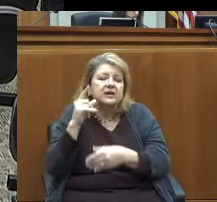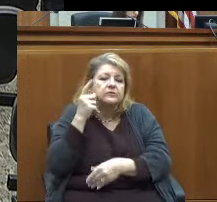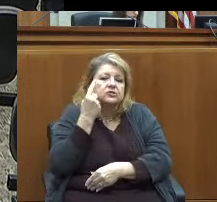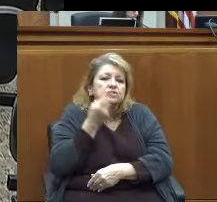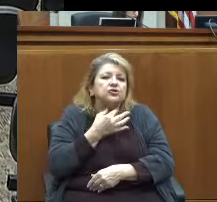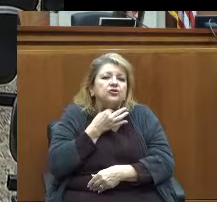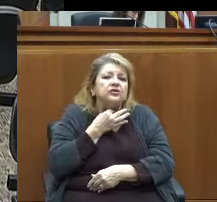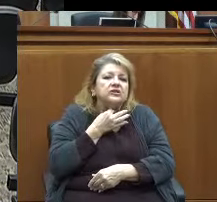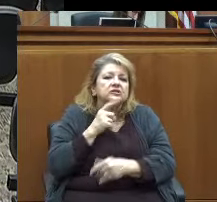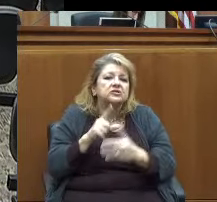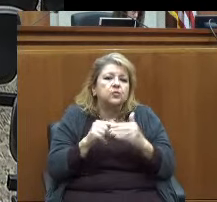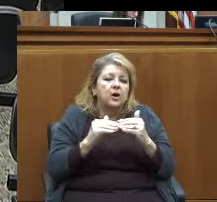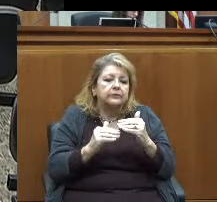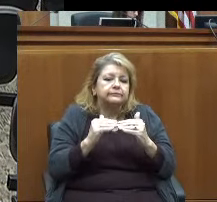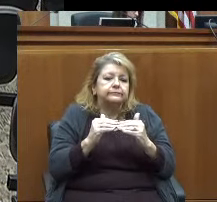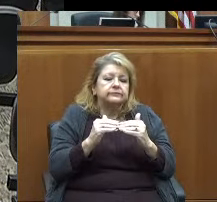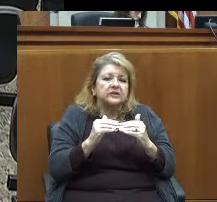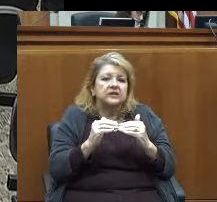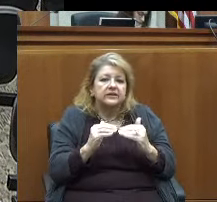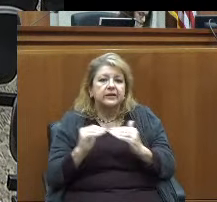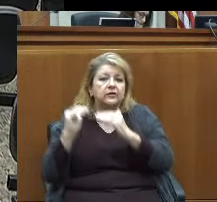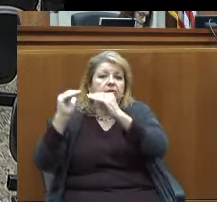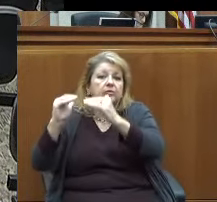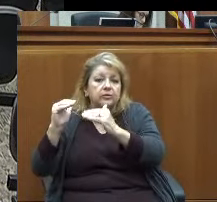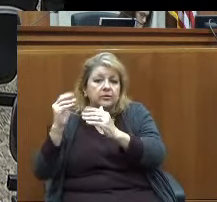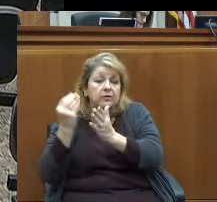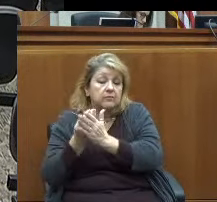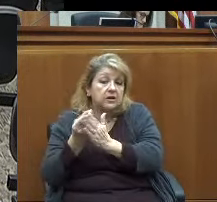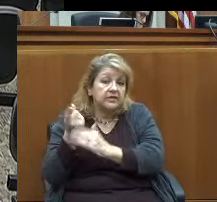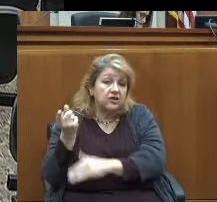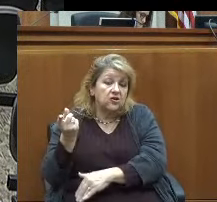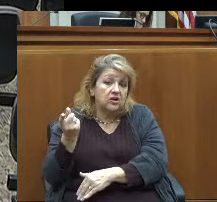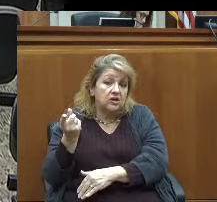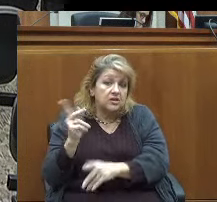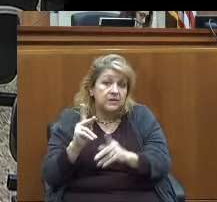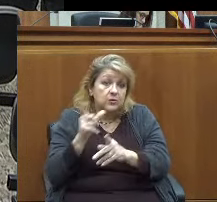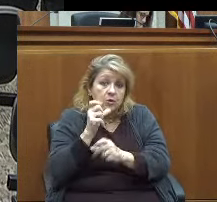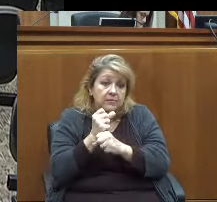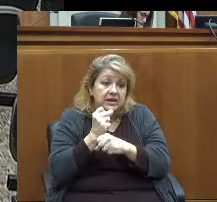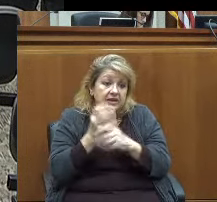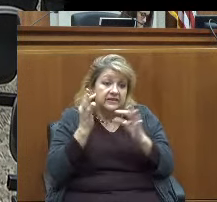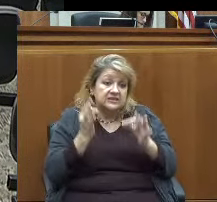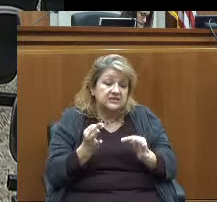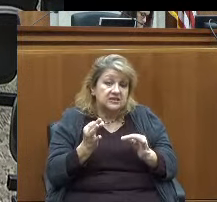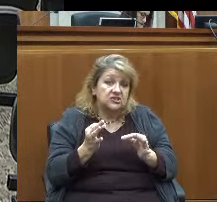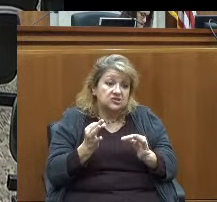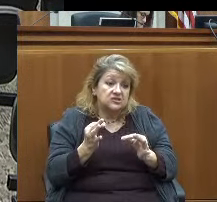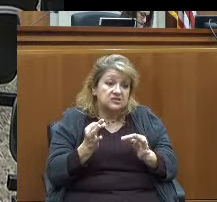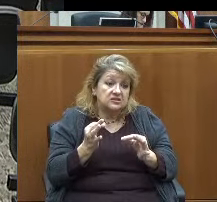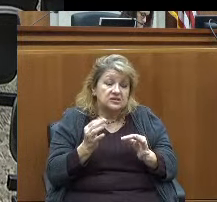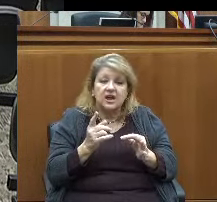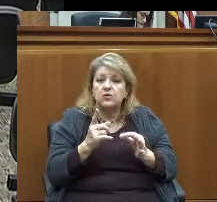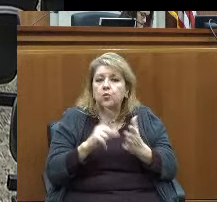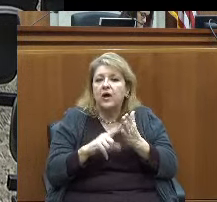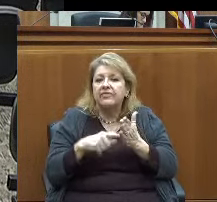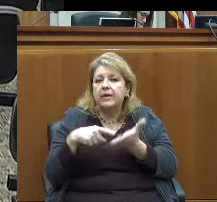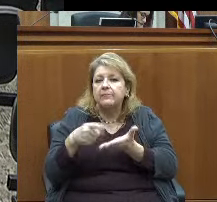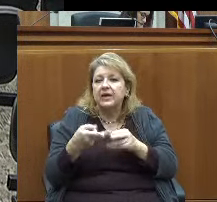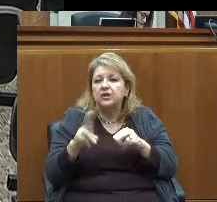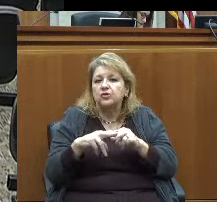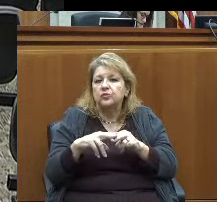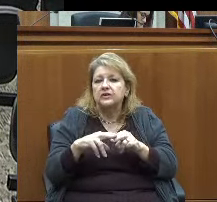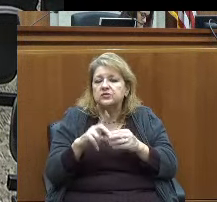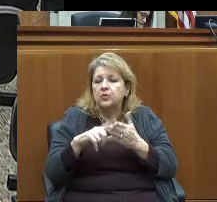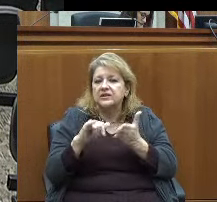curious, you know, if we can quantify that and help folks that are making the decision with regard to what those pay increases might be,